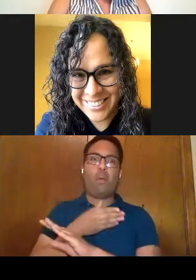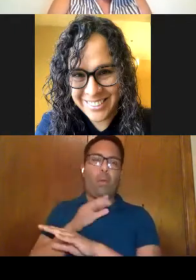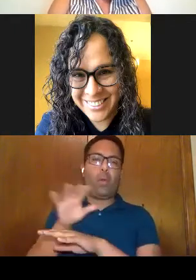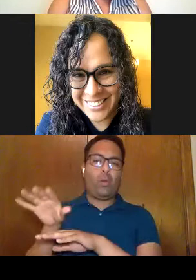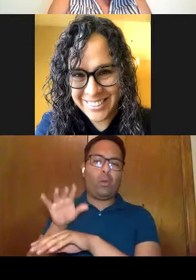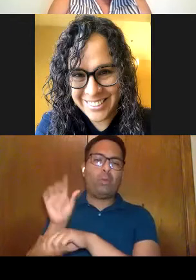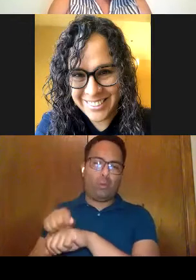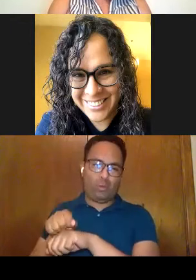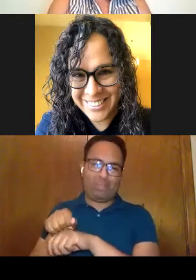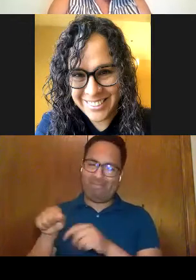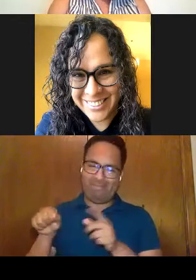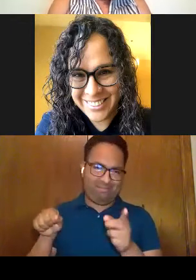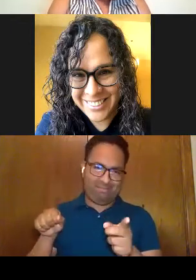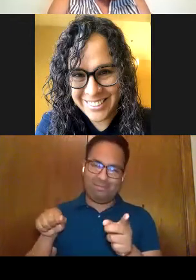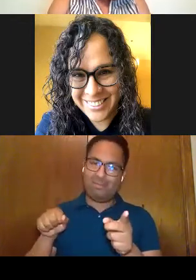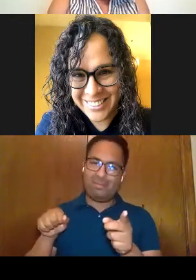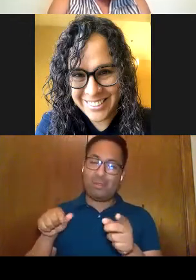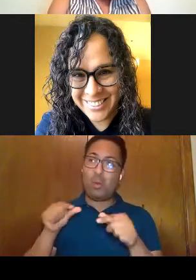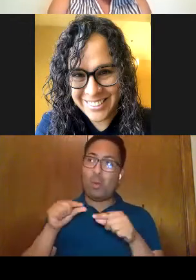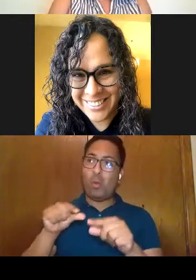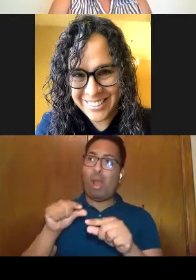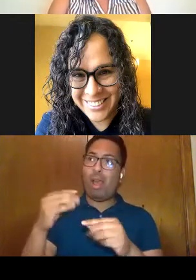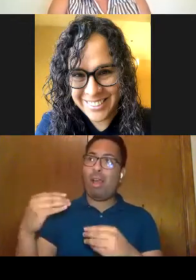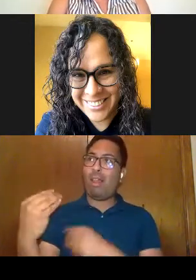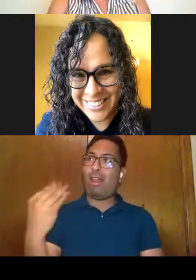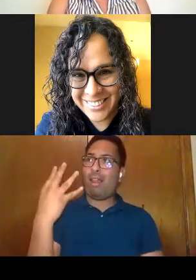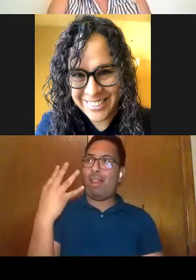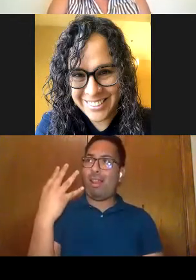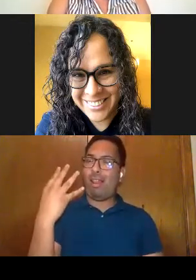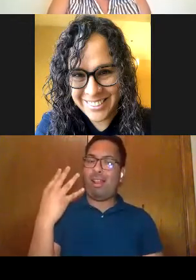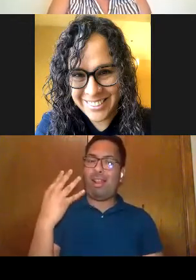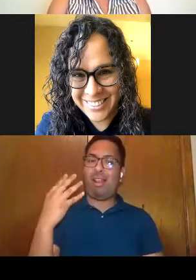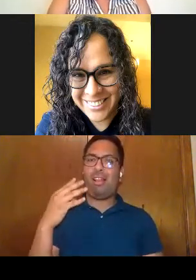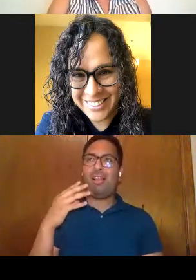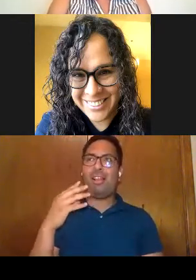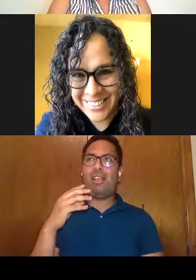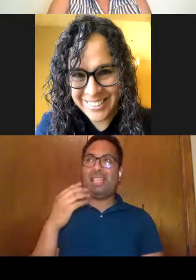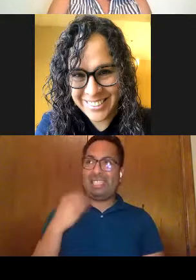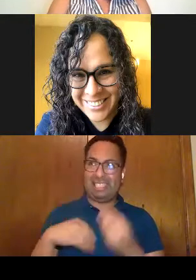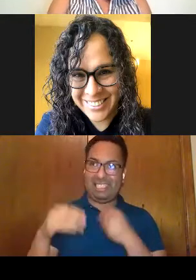Don't eat while you're on camera or for your appointment.